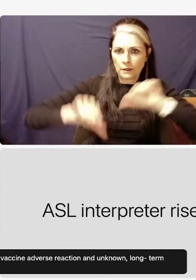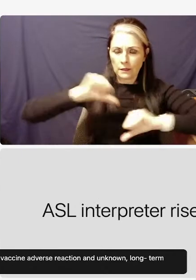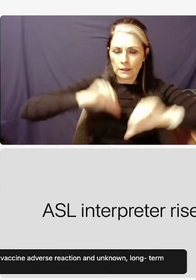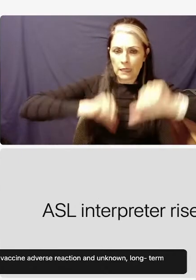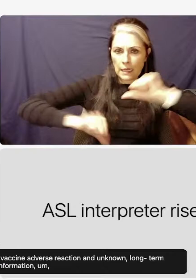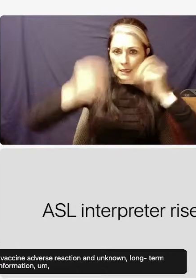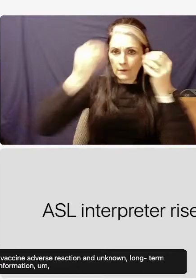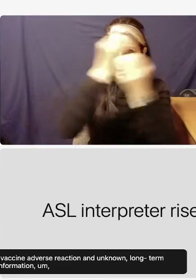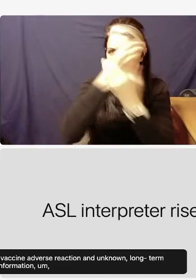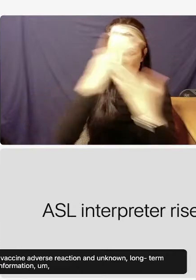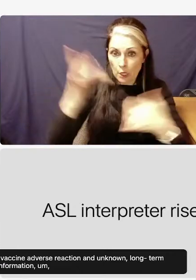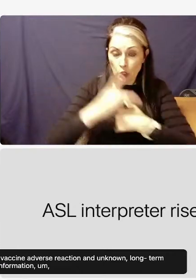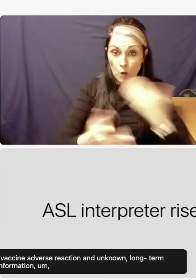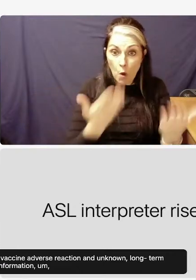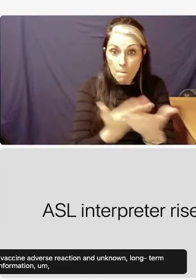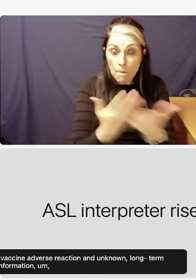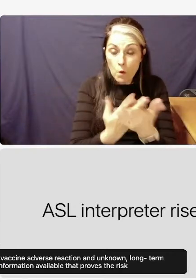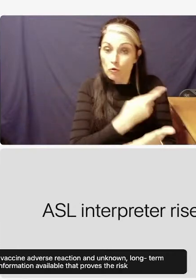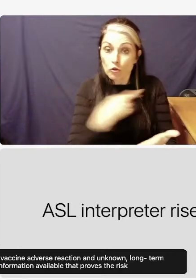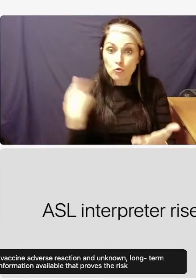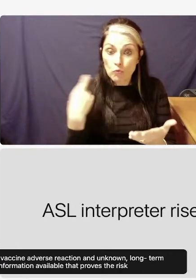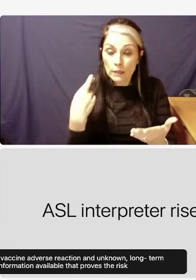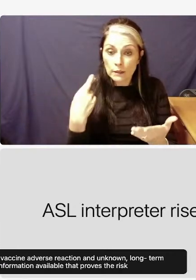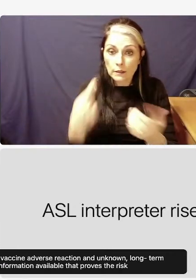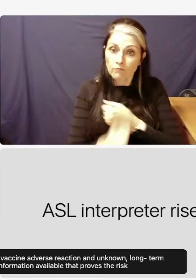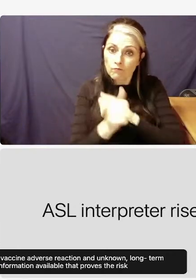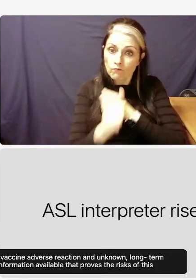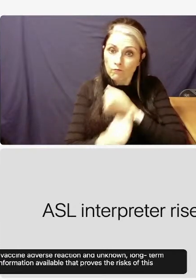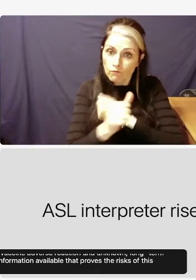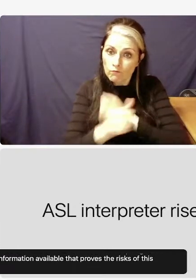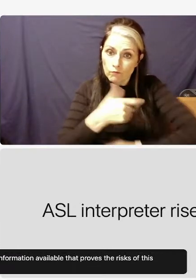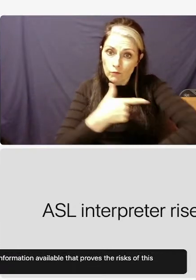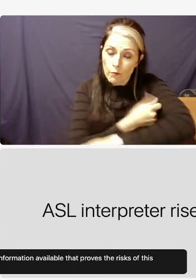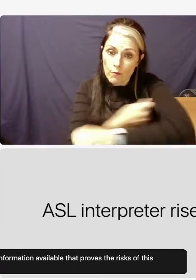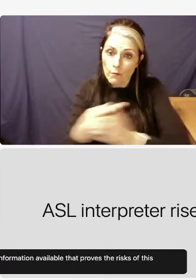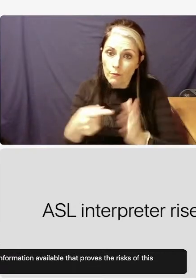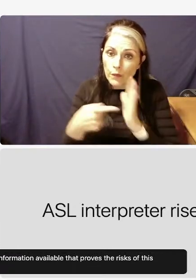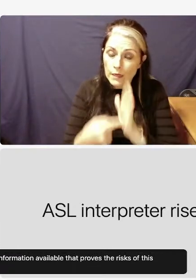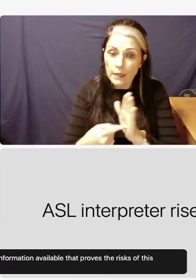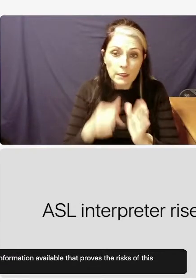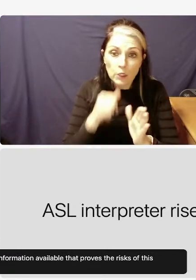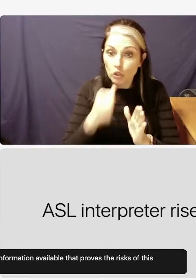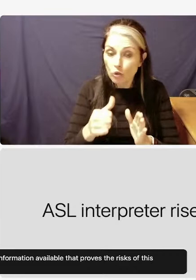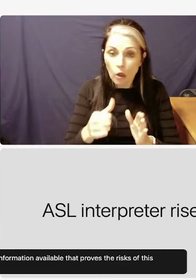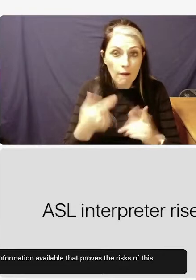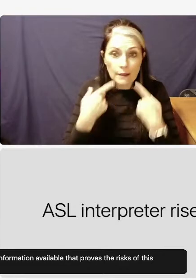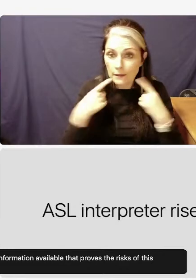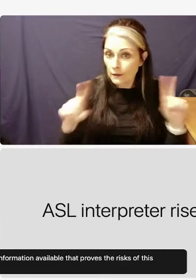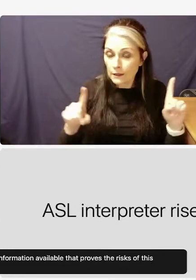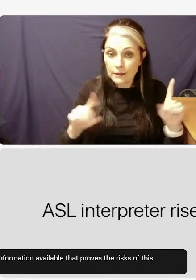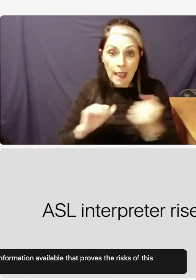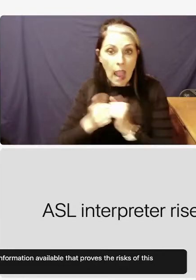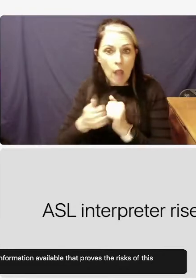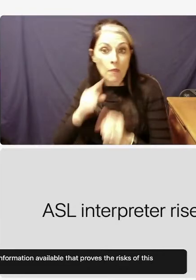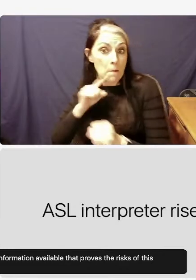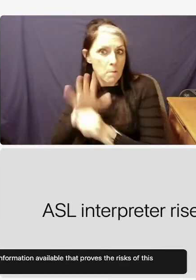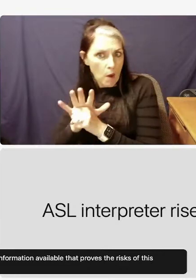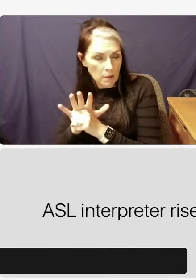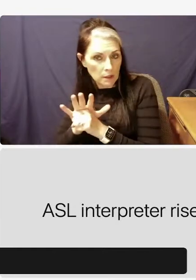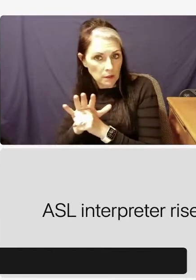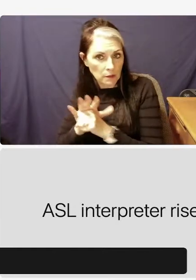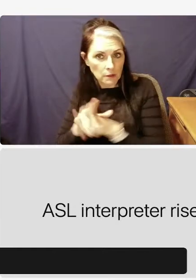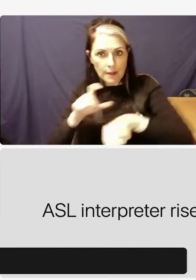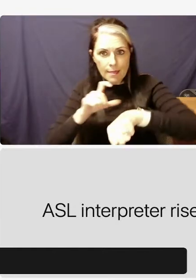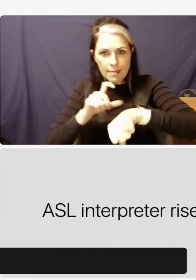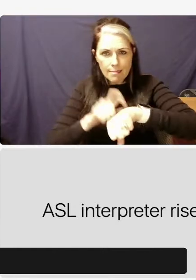available that proves the risks of this vaccine and also indicates not it is not as effective as promised due to the time